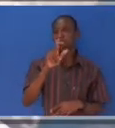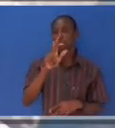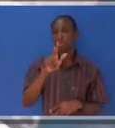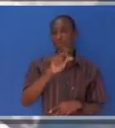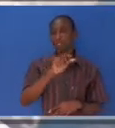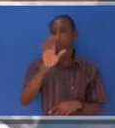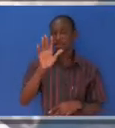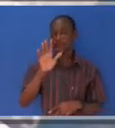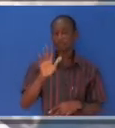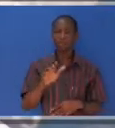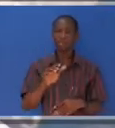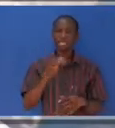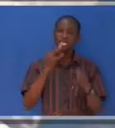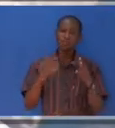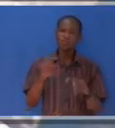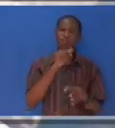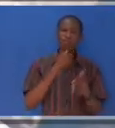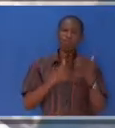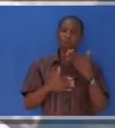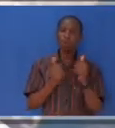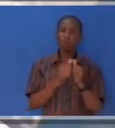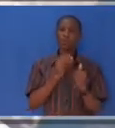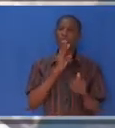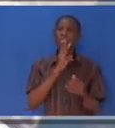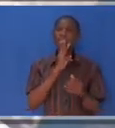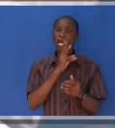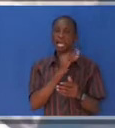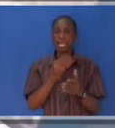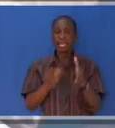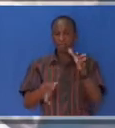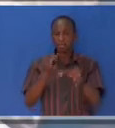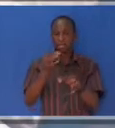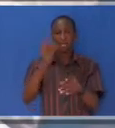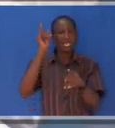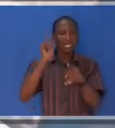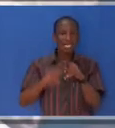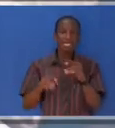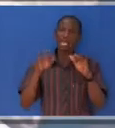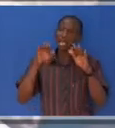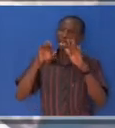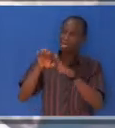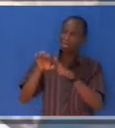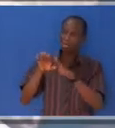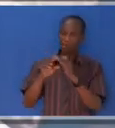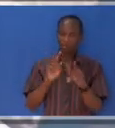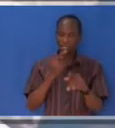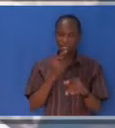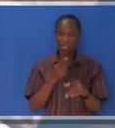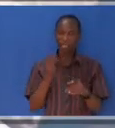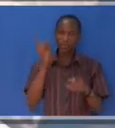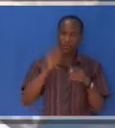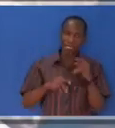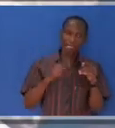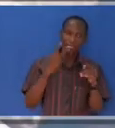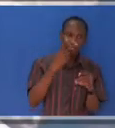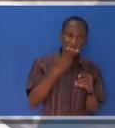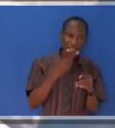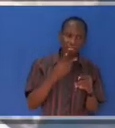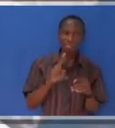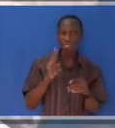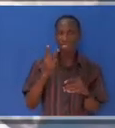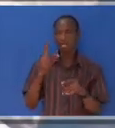not born of water and spirit, you cannot enter. You cannot see, you cannot enter." So if you want to see the kingdom of God and